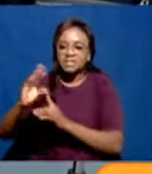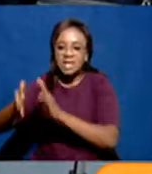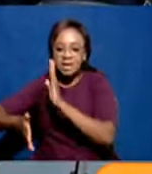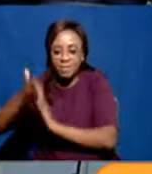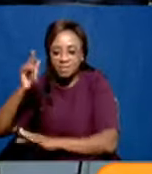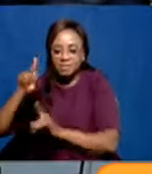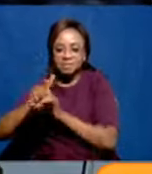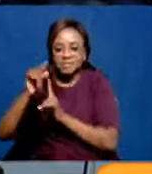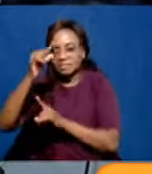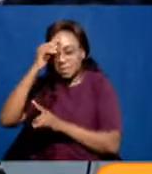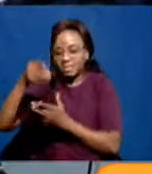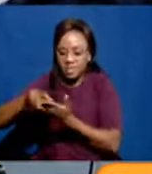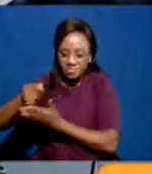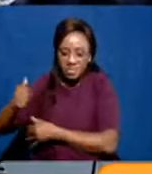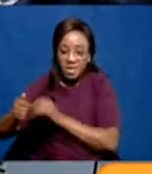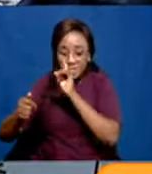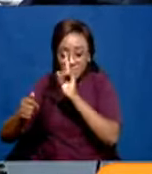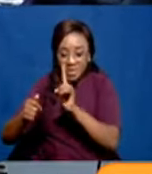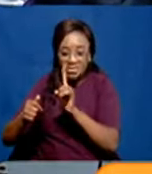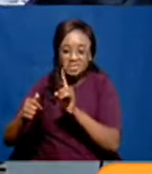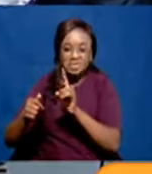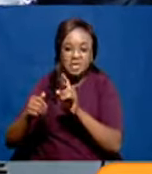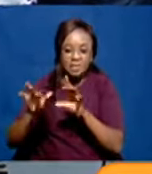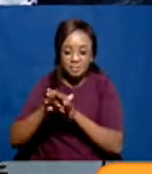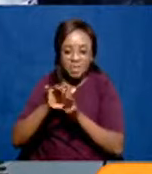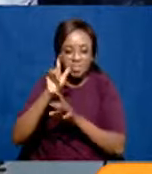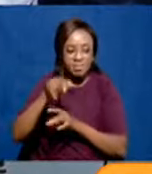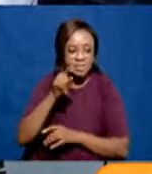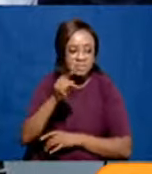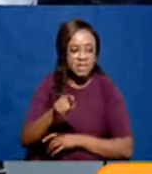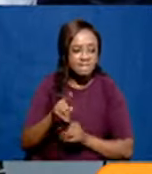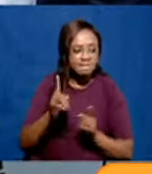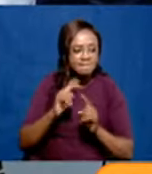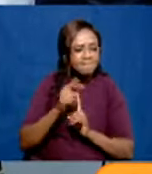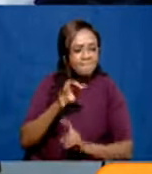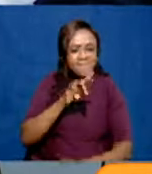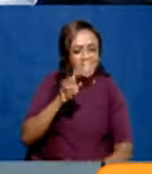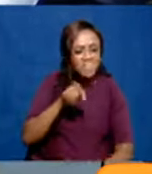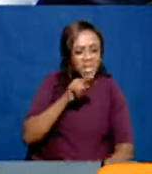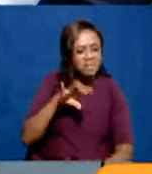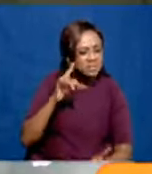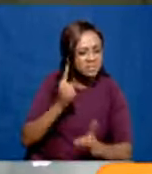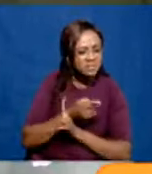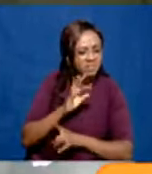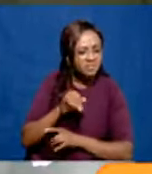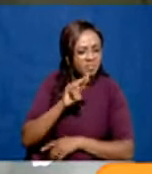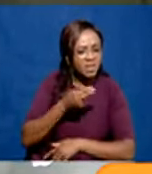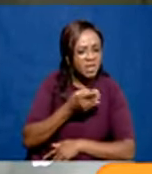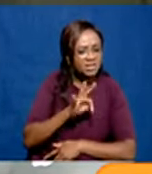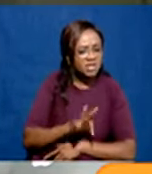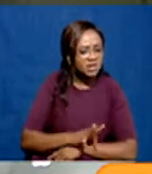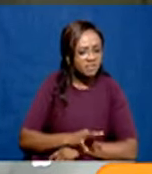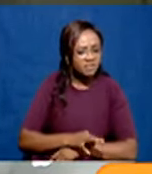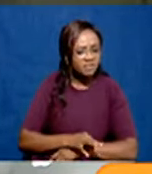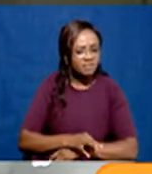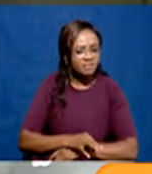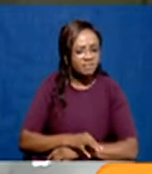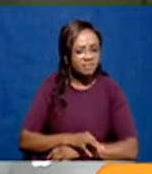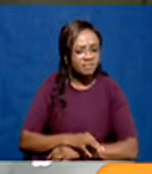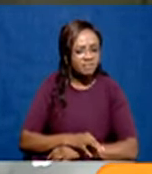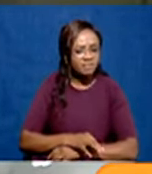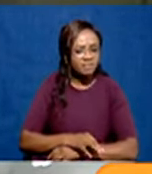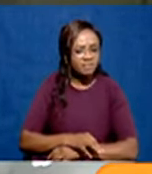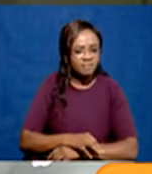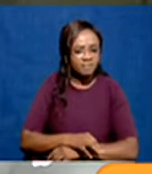of the social health insurance fund. I think that clarifies. Is this very different from NHIF anyway? Because when you even NHIF, you still have to pay. That's if you